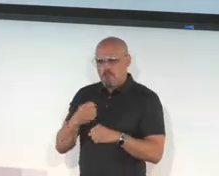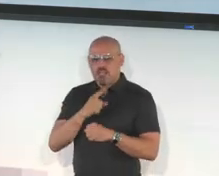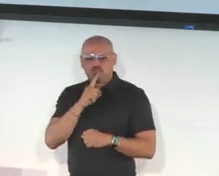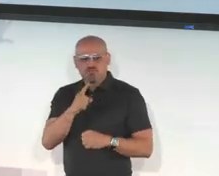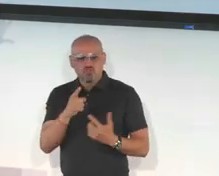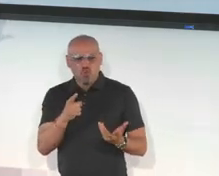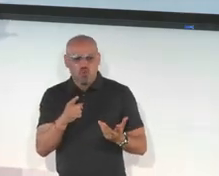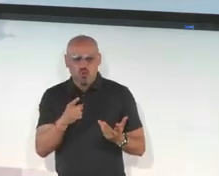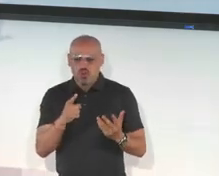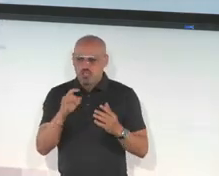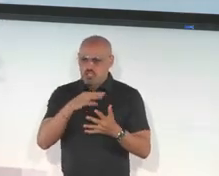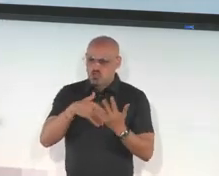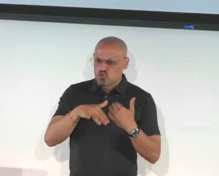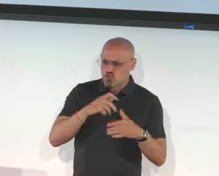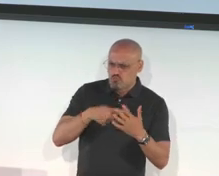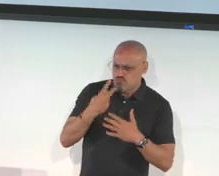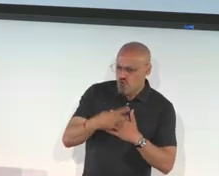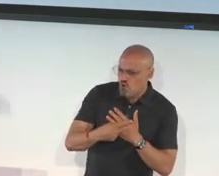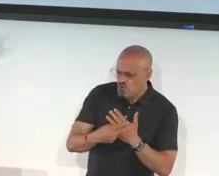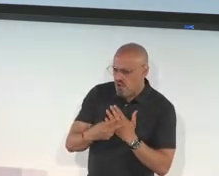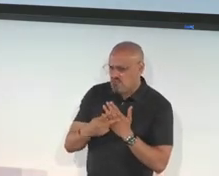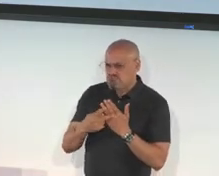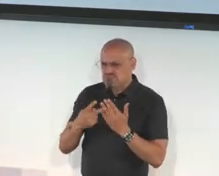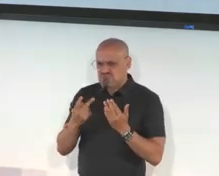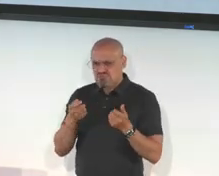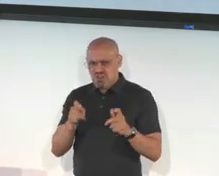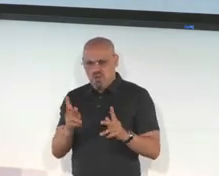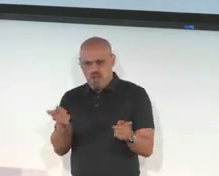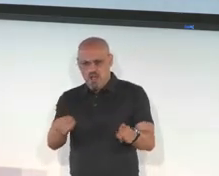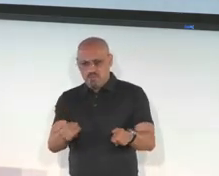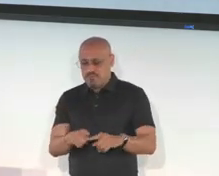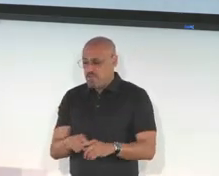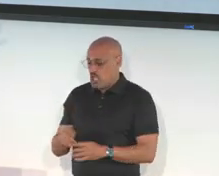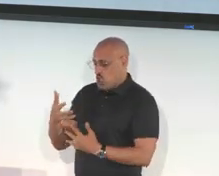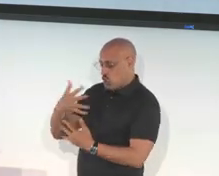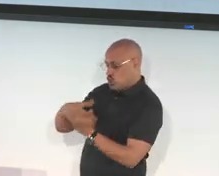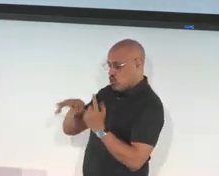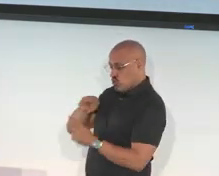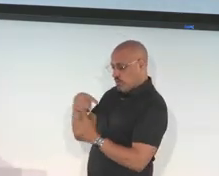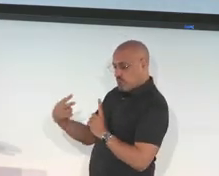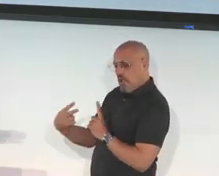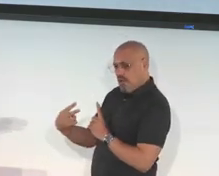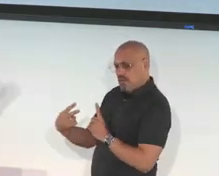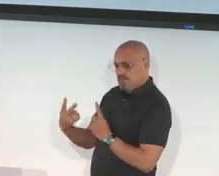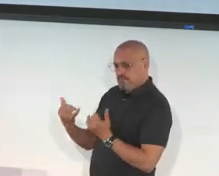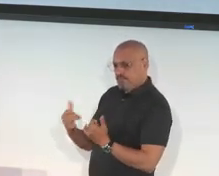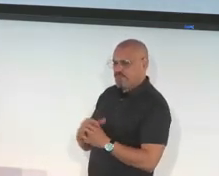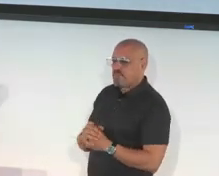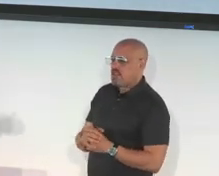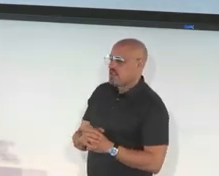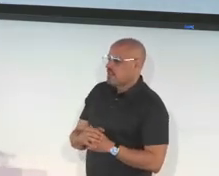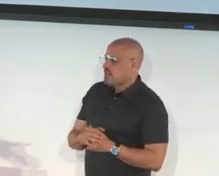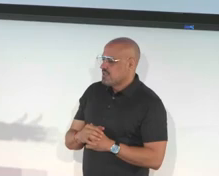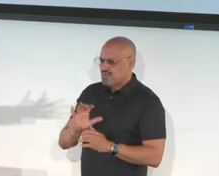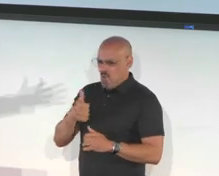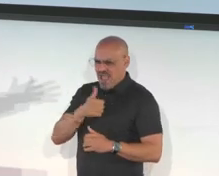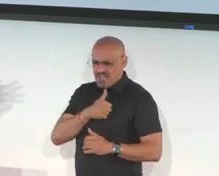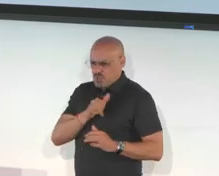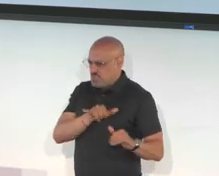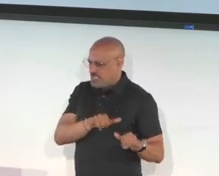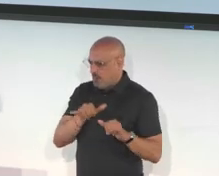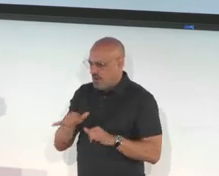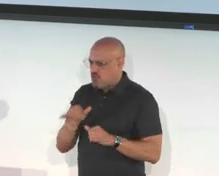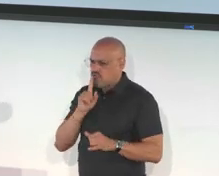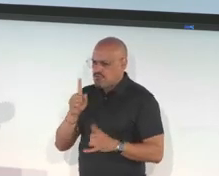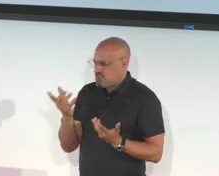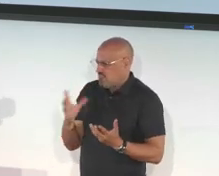to do social programs that enable that to happen. From a social perspective, we are similar to the attitudinal. We're very